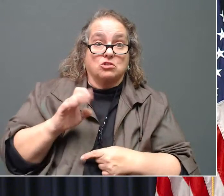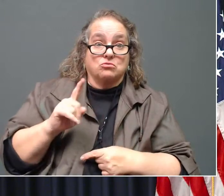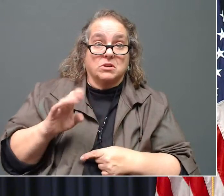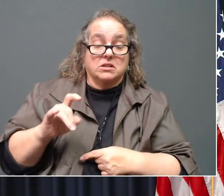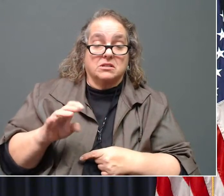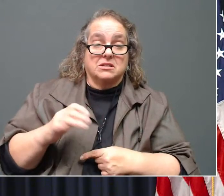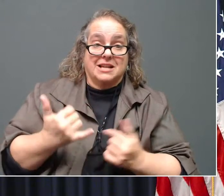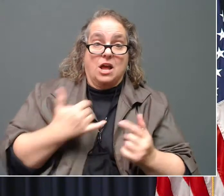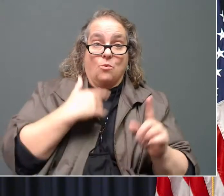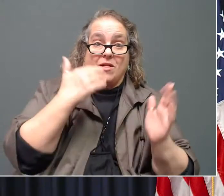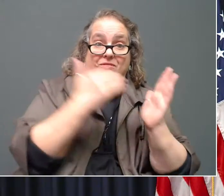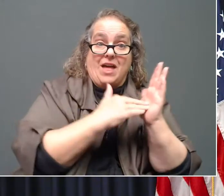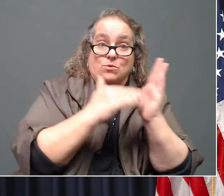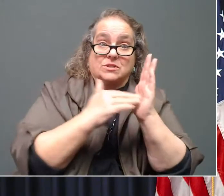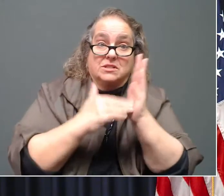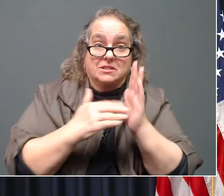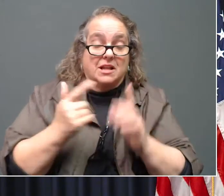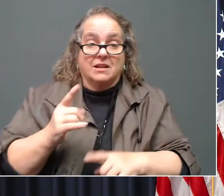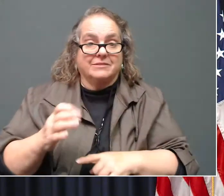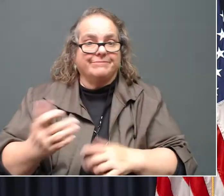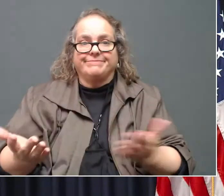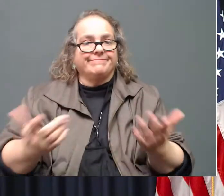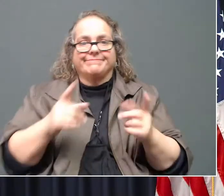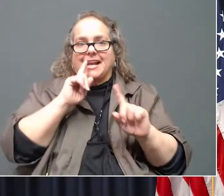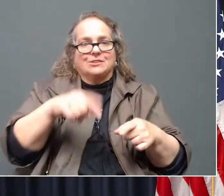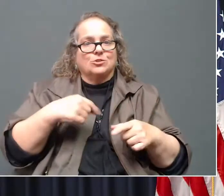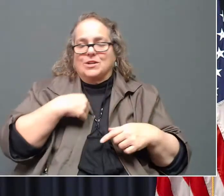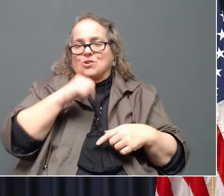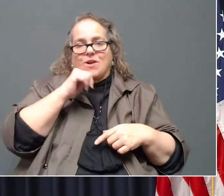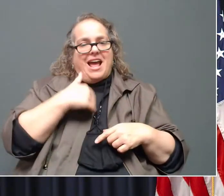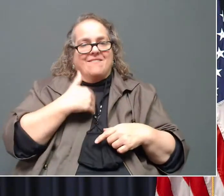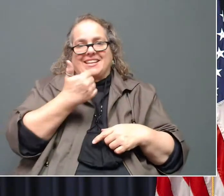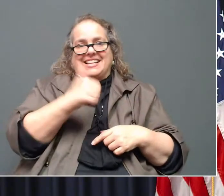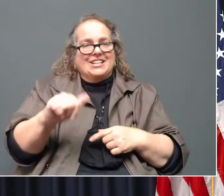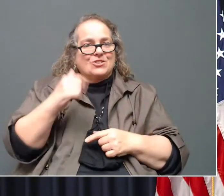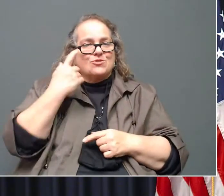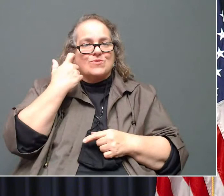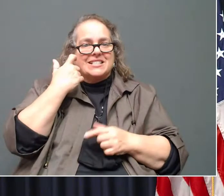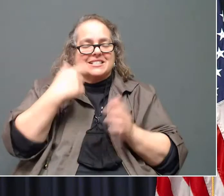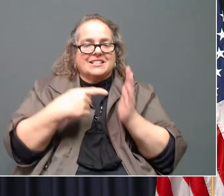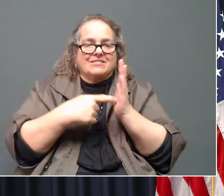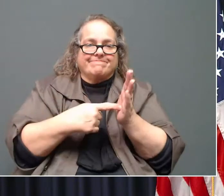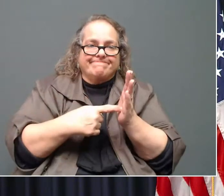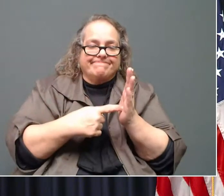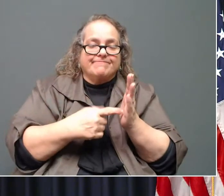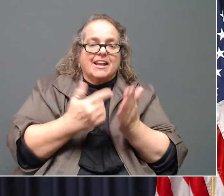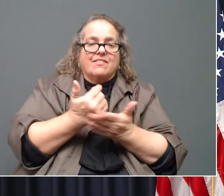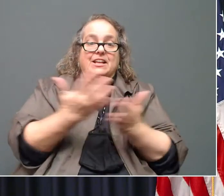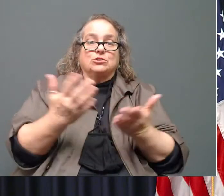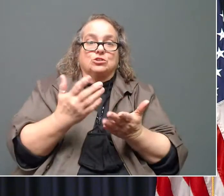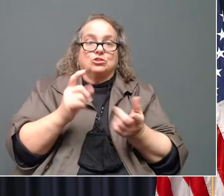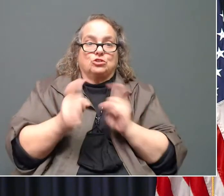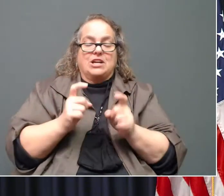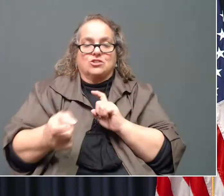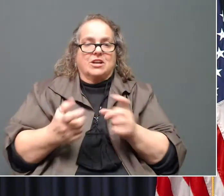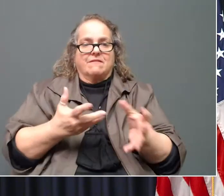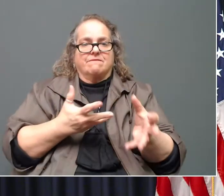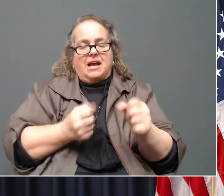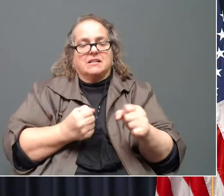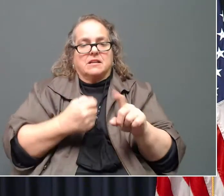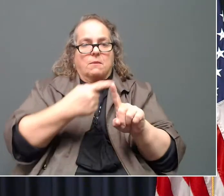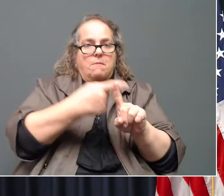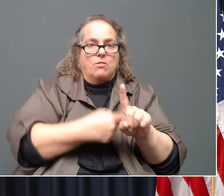Yeah, the answer is we don't have recent modeling. The things have been changing so fast month to